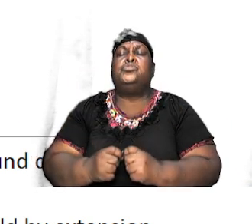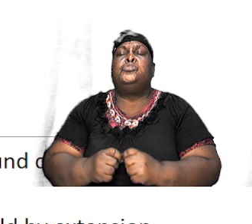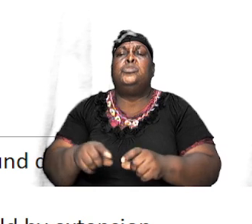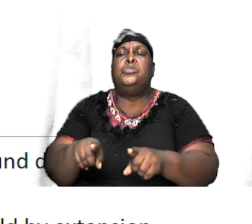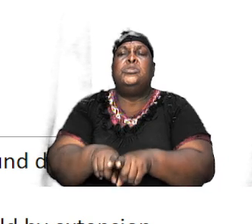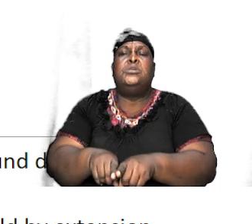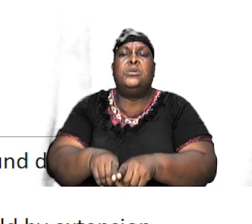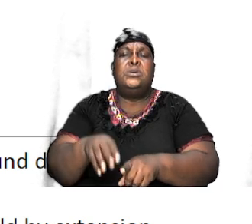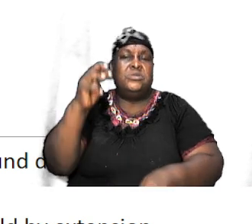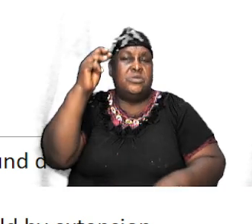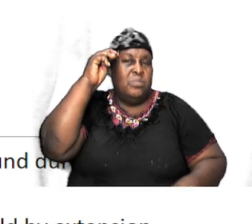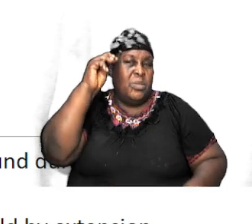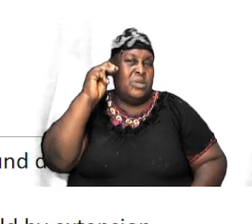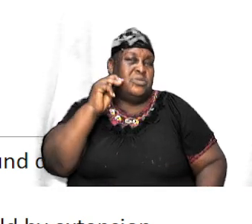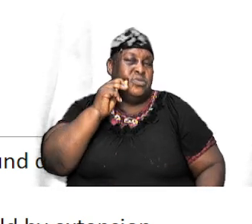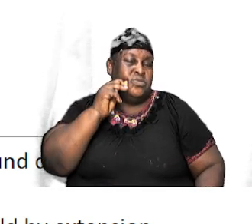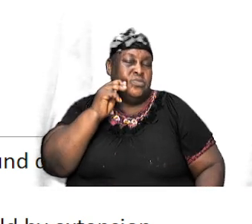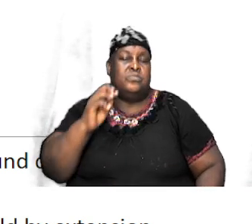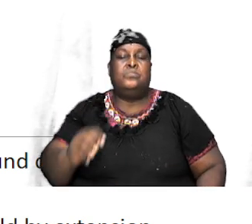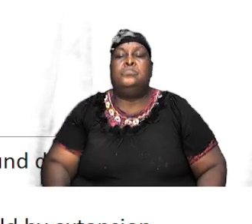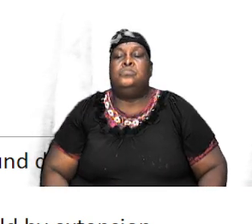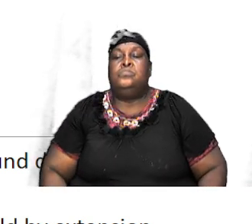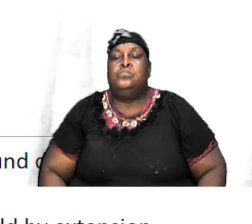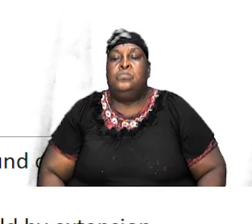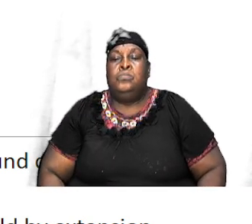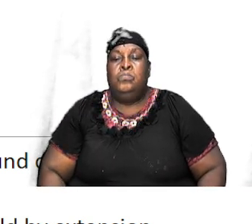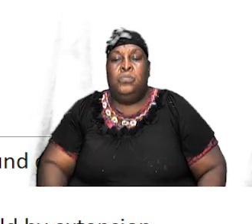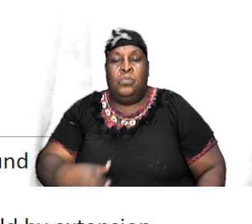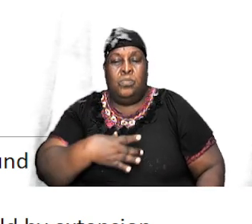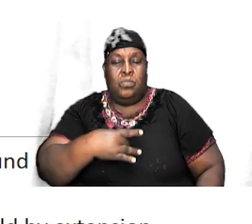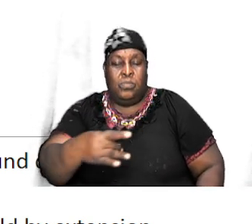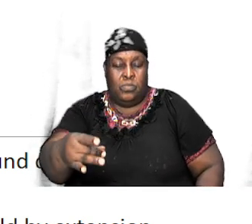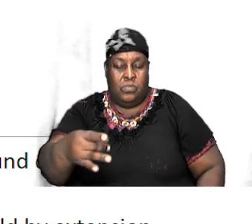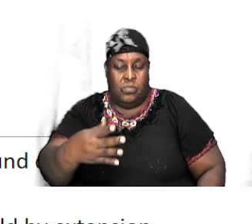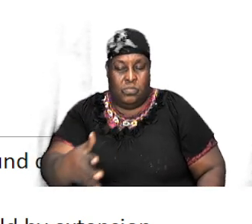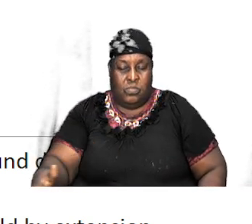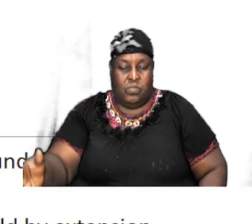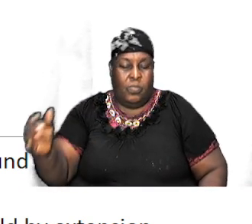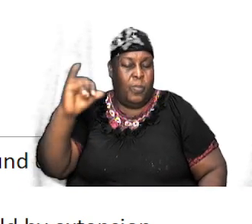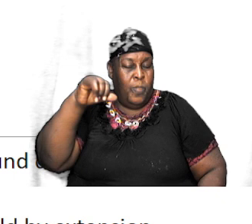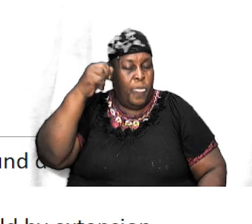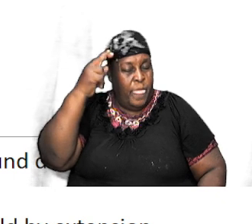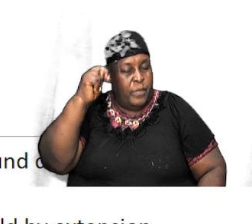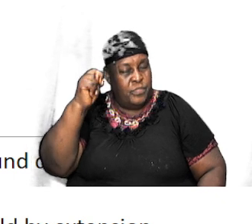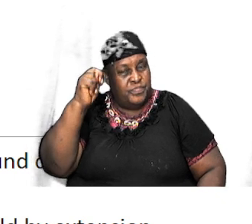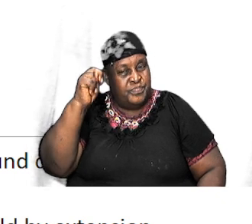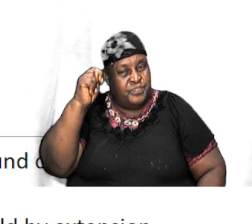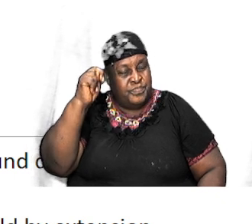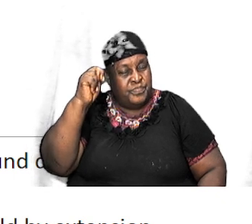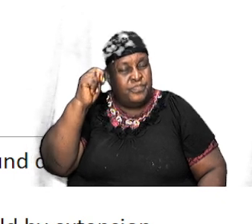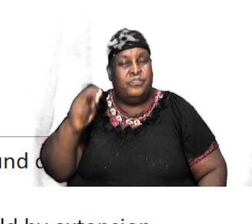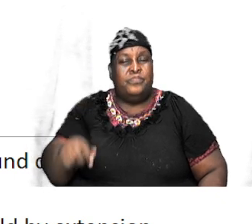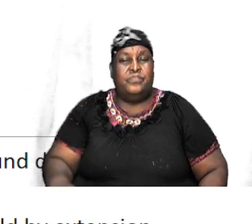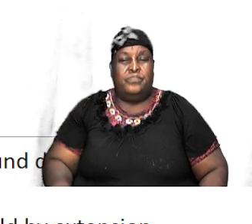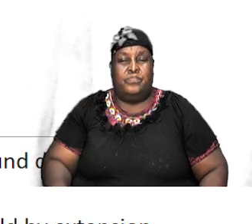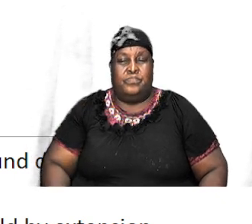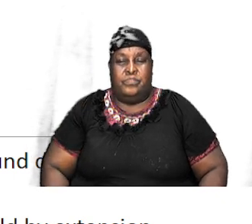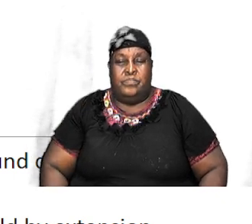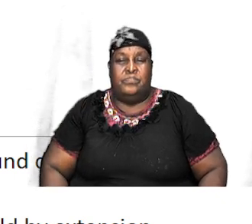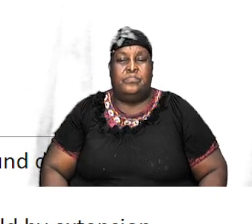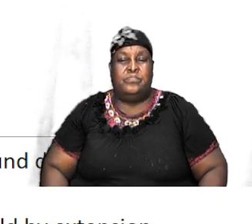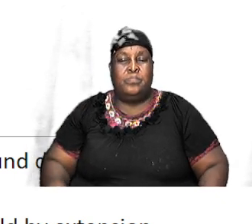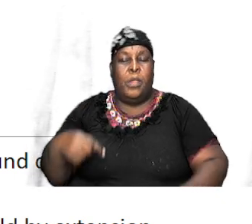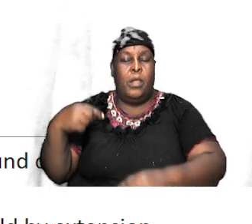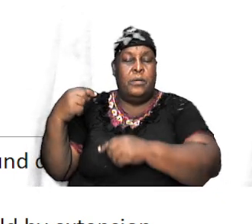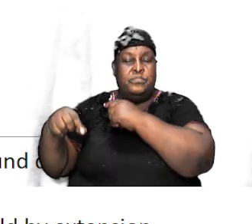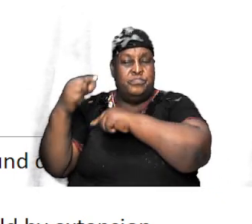as Matthew did. Now, the interesting thing is John and the so-called